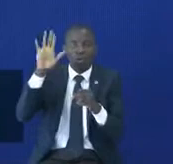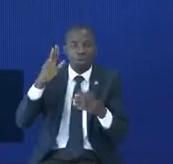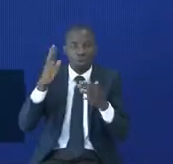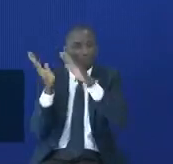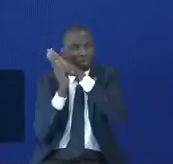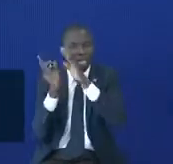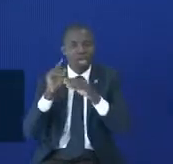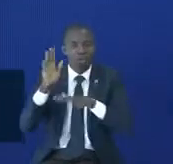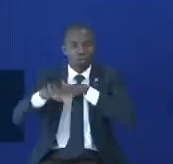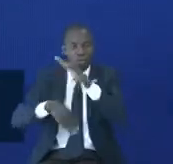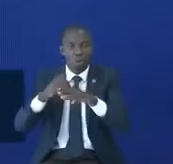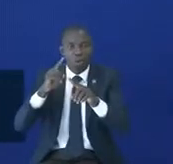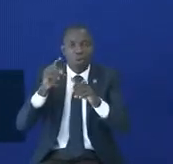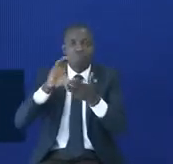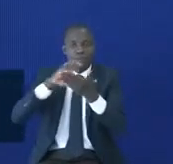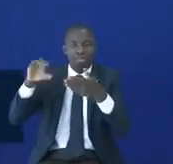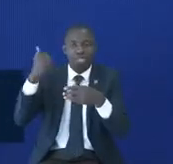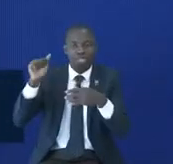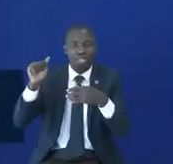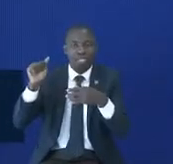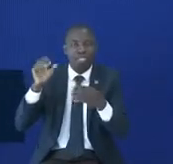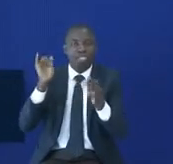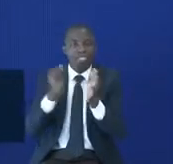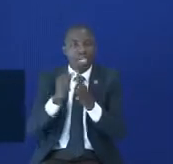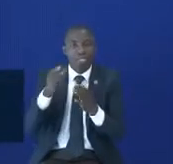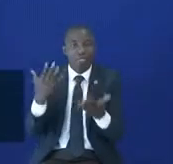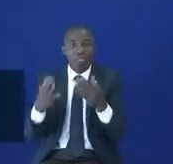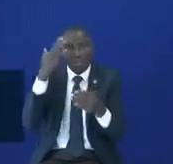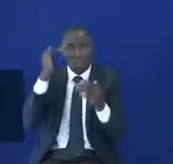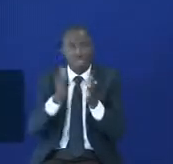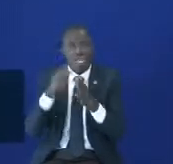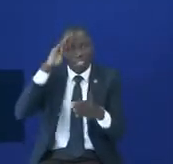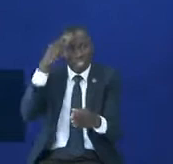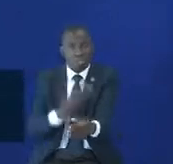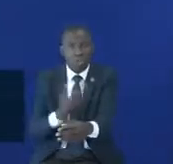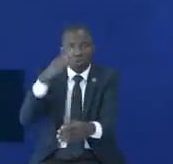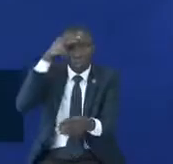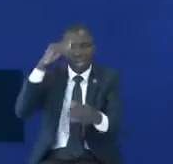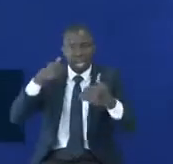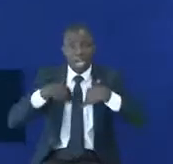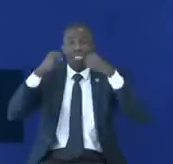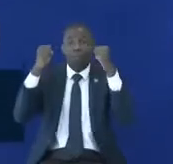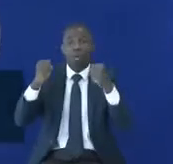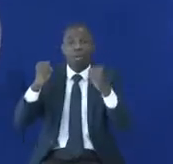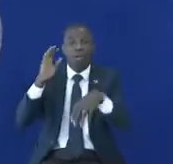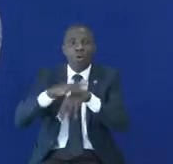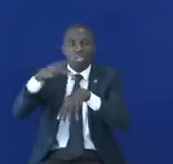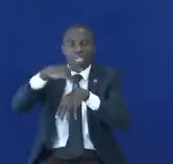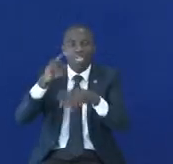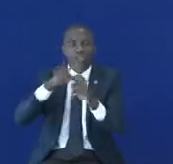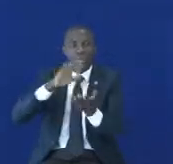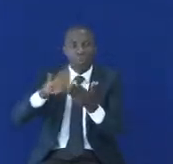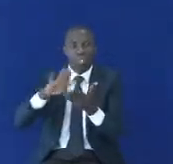in verse 10, but that ye may know that the Son of Man has power on earth